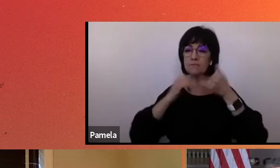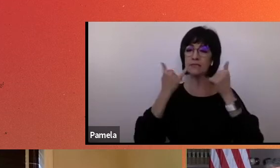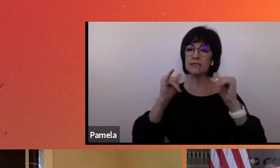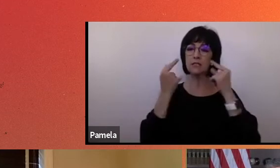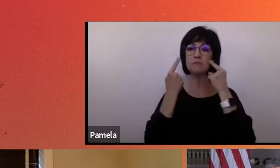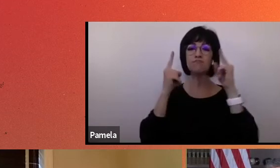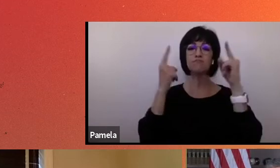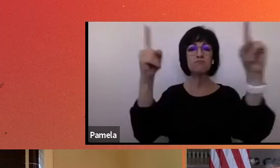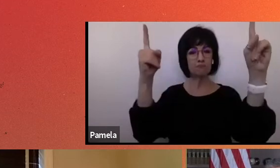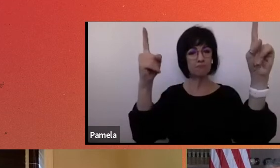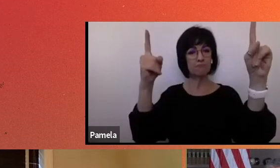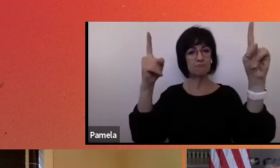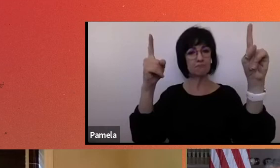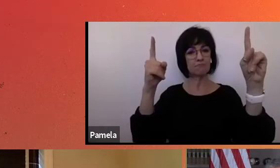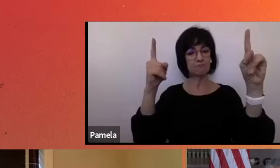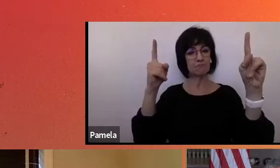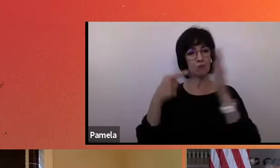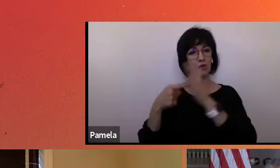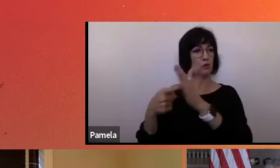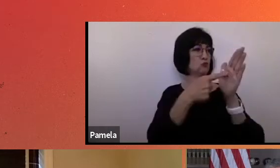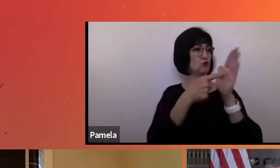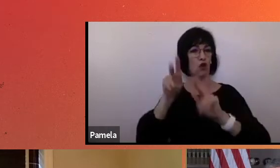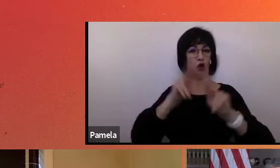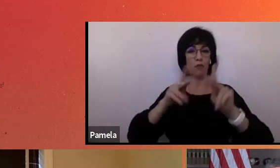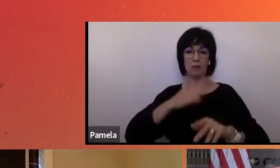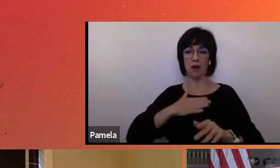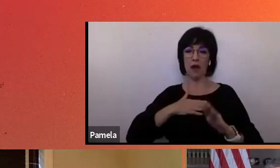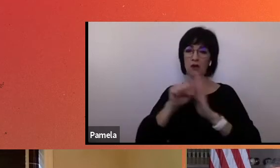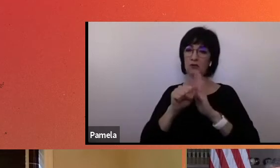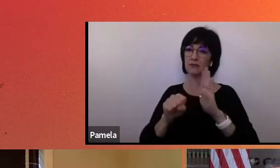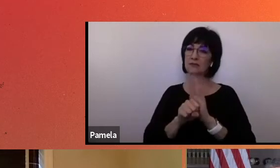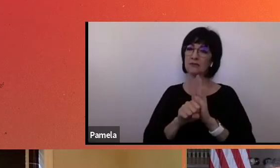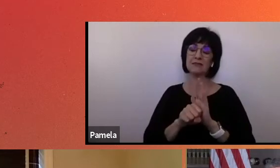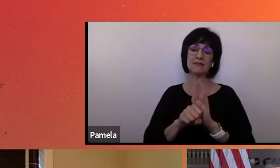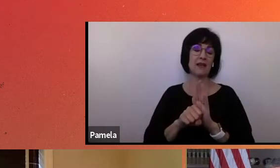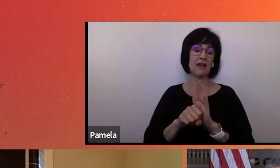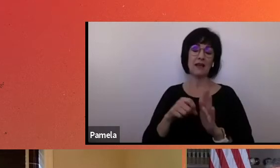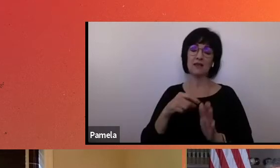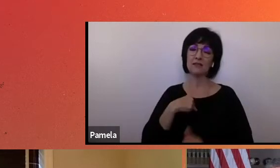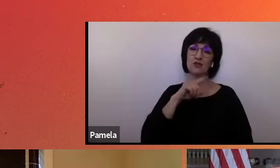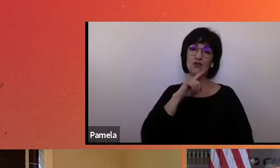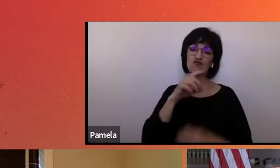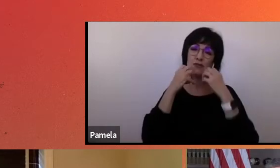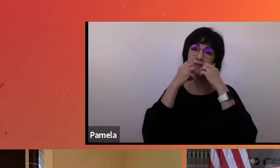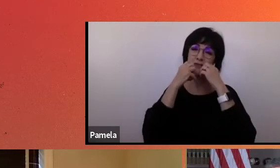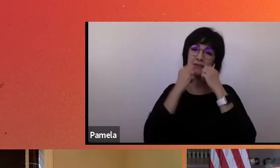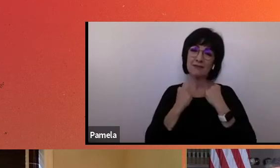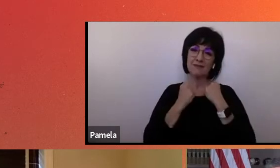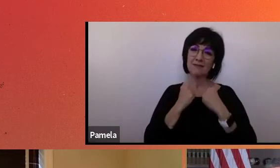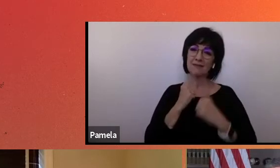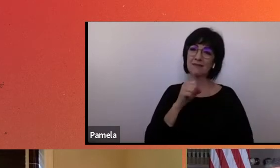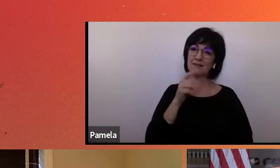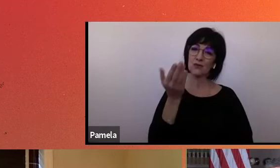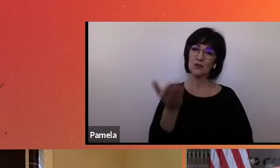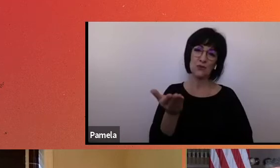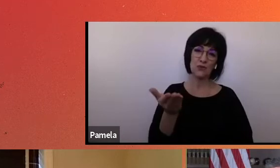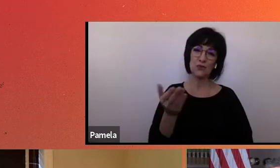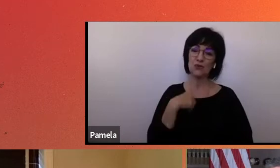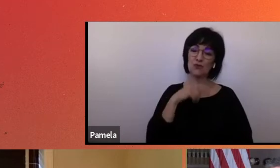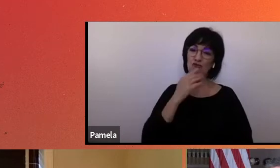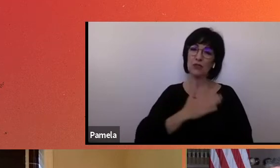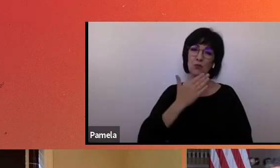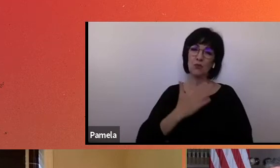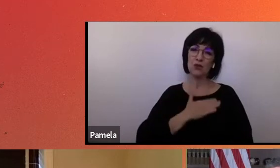And as I like to say, you really are a prize for all of us, and we appreciate you being with us today and